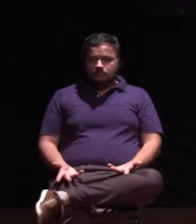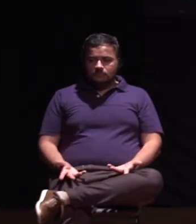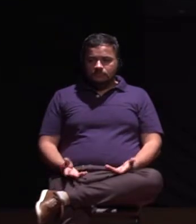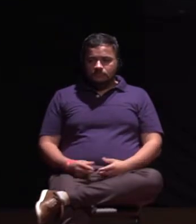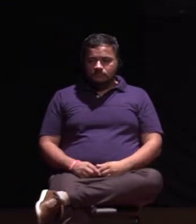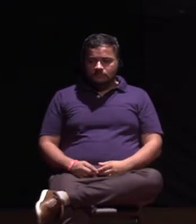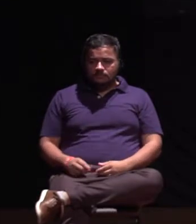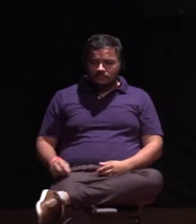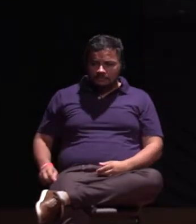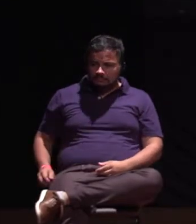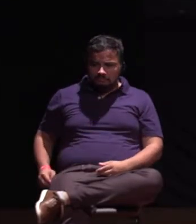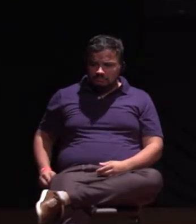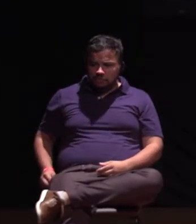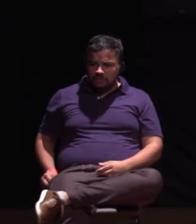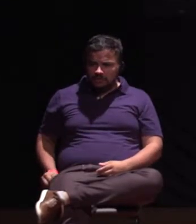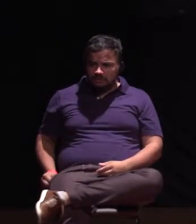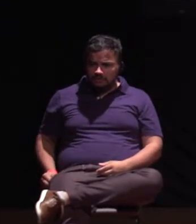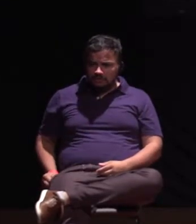in is how they've